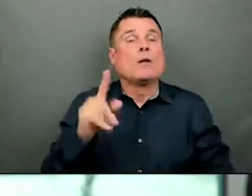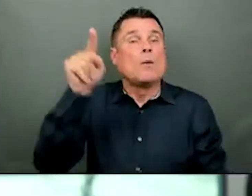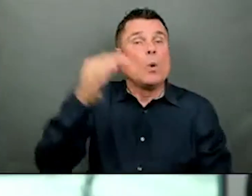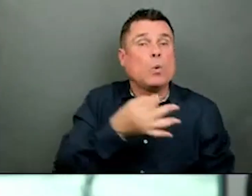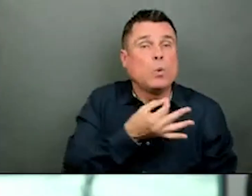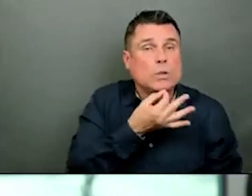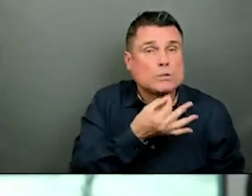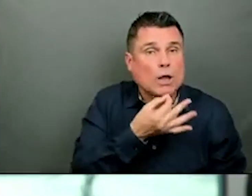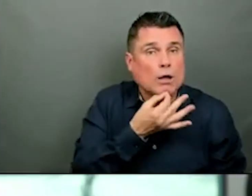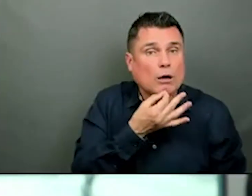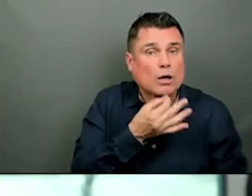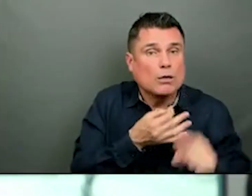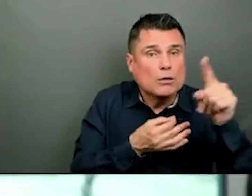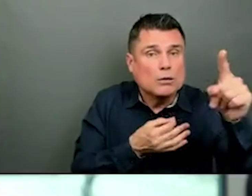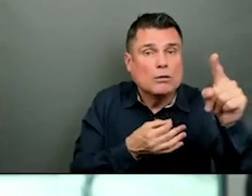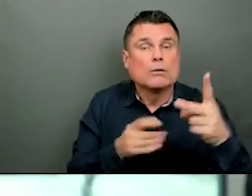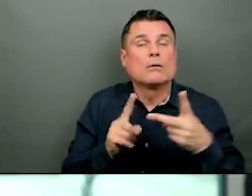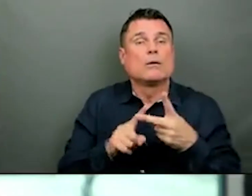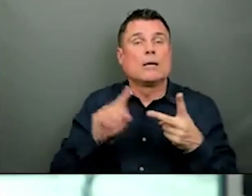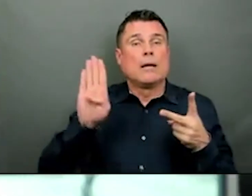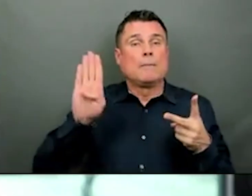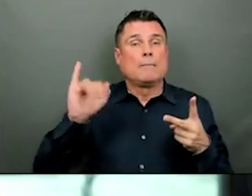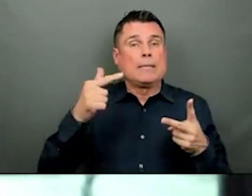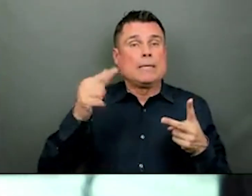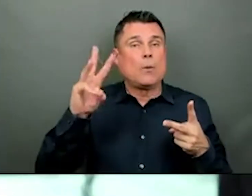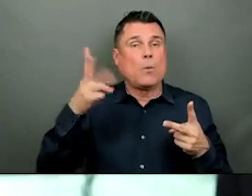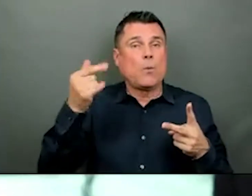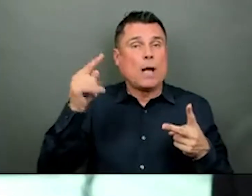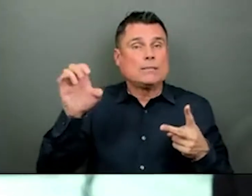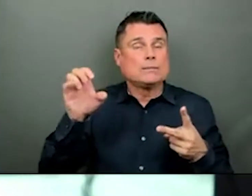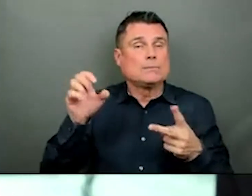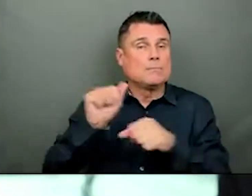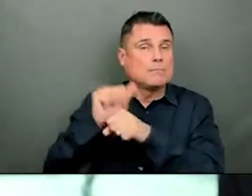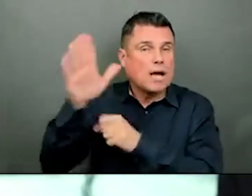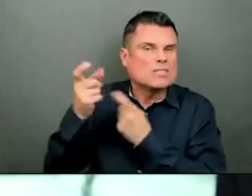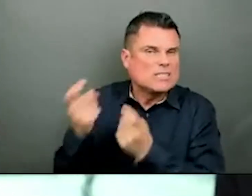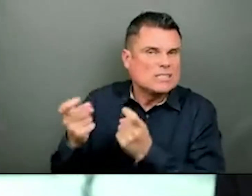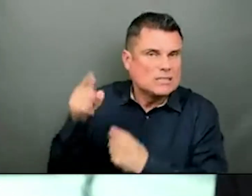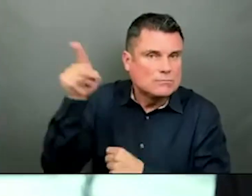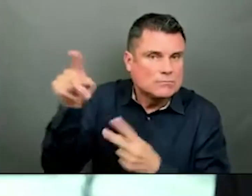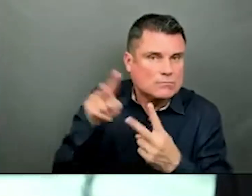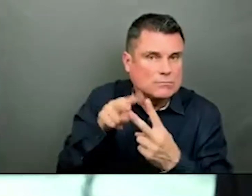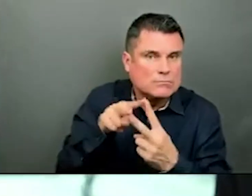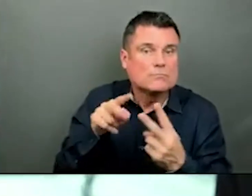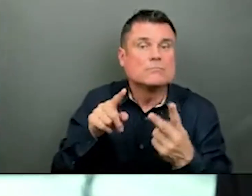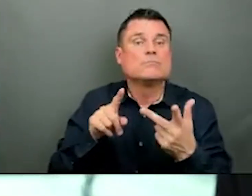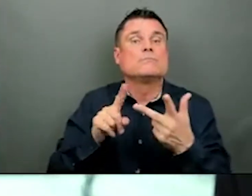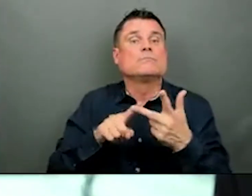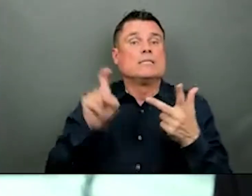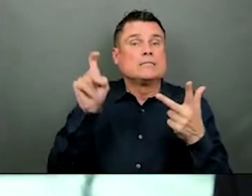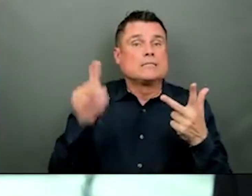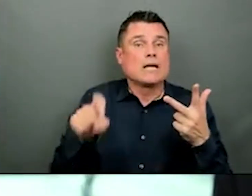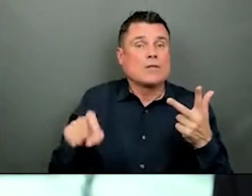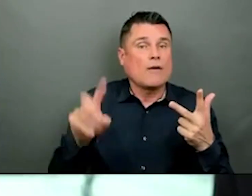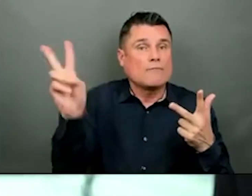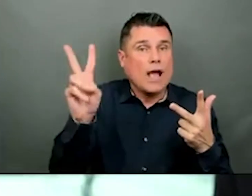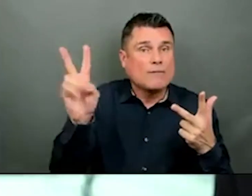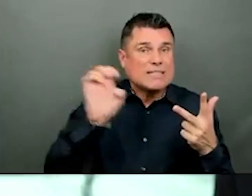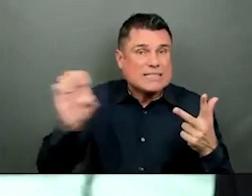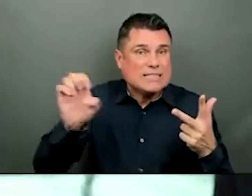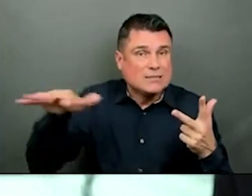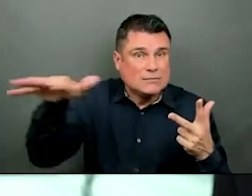people. Right now we do case management and contact tracing and do work with families and